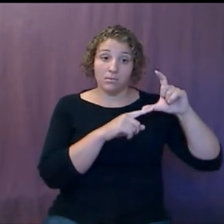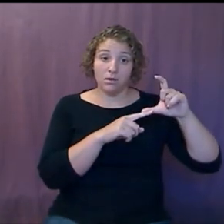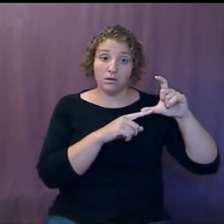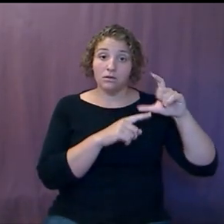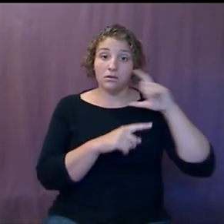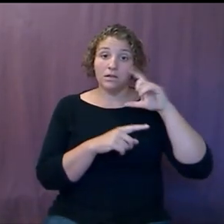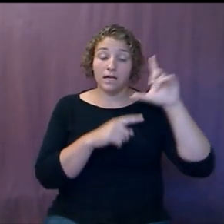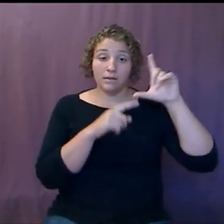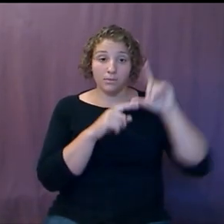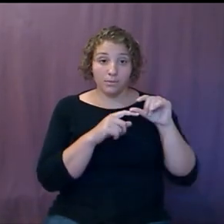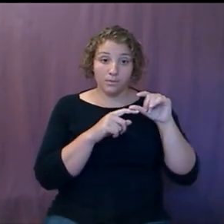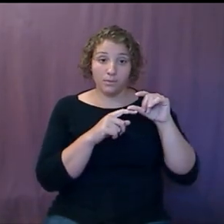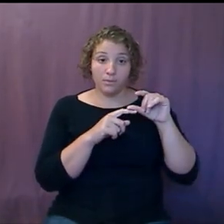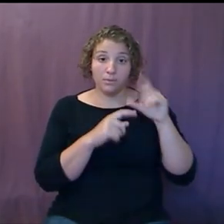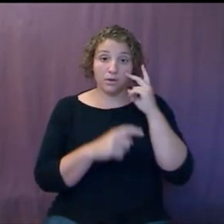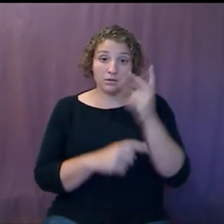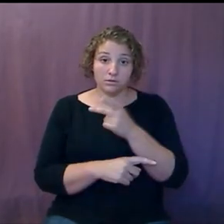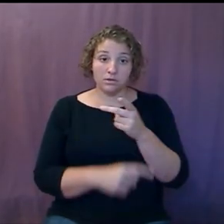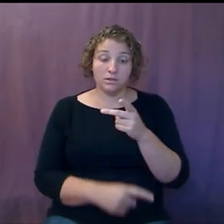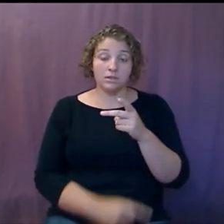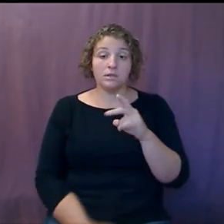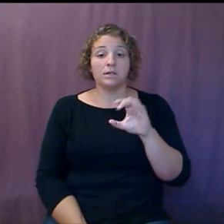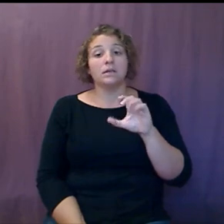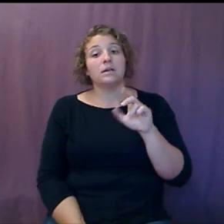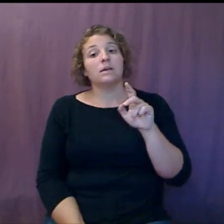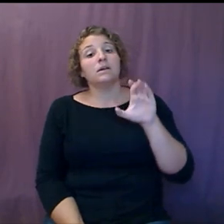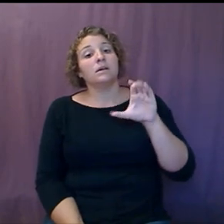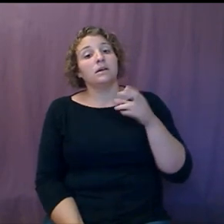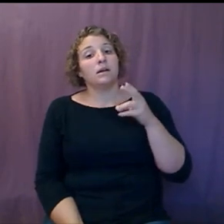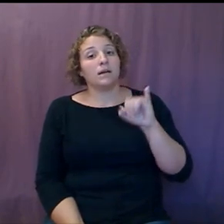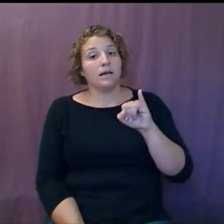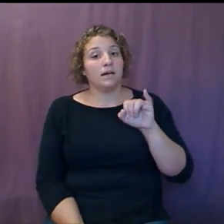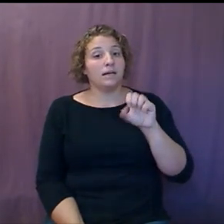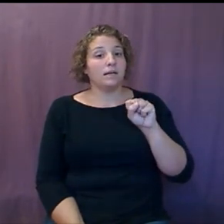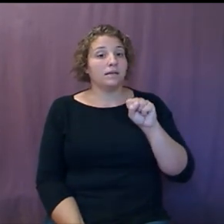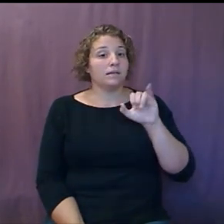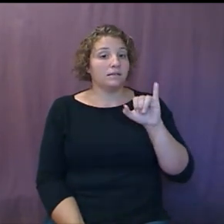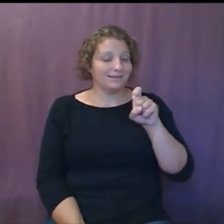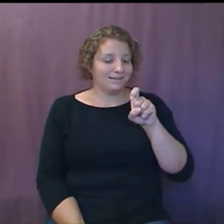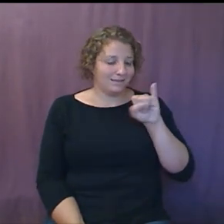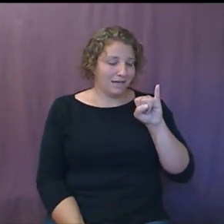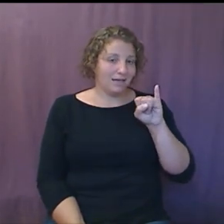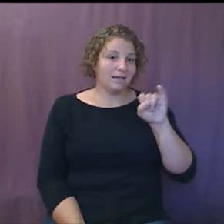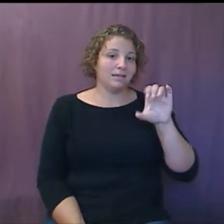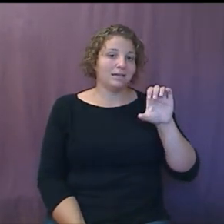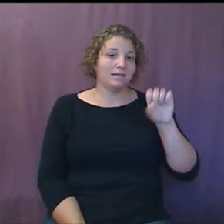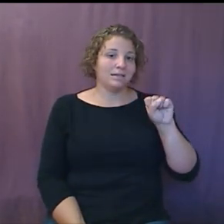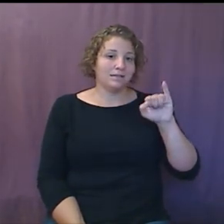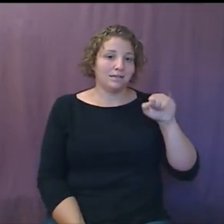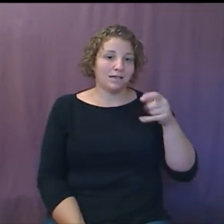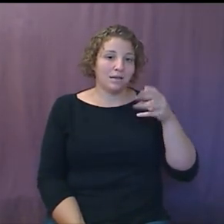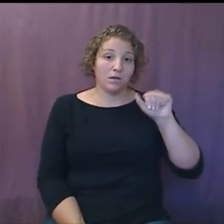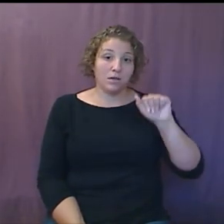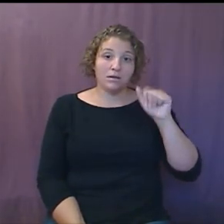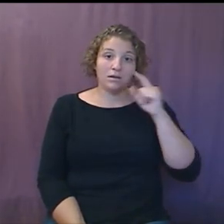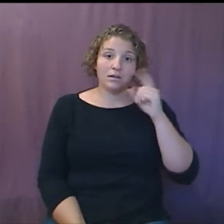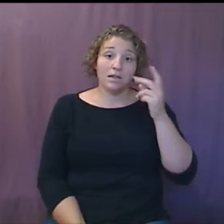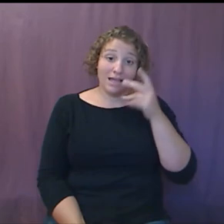eye out for it and here's the lower case chi psi sigma ladies don't feel left out they have them for you chi psi sigma